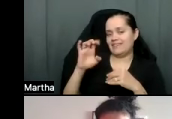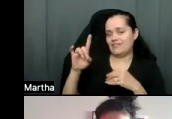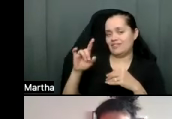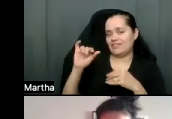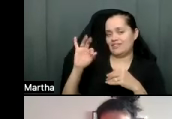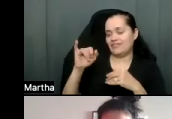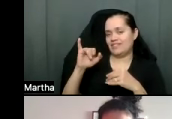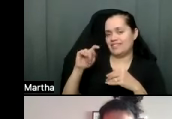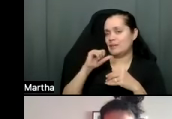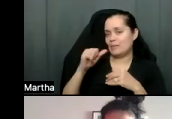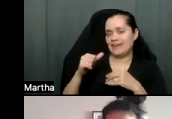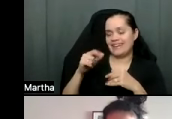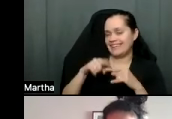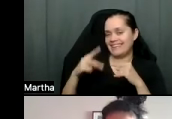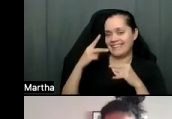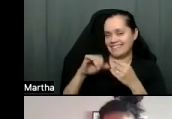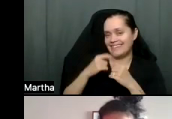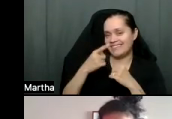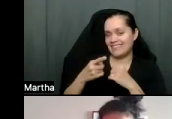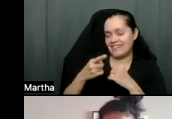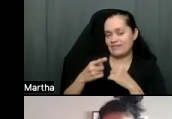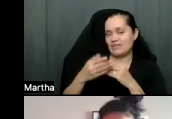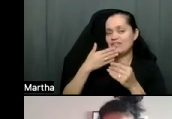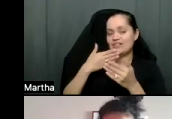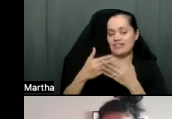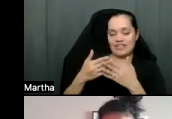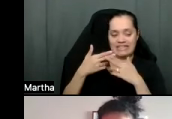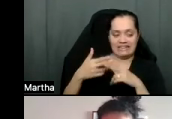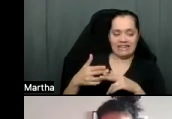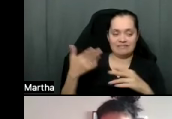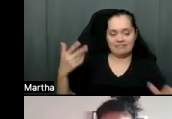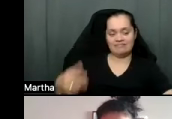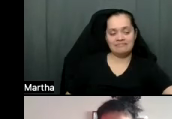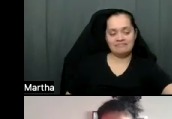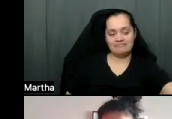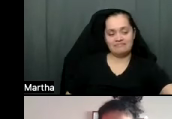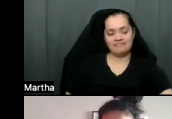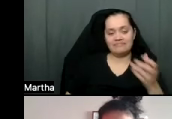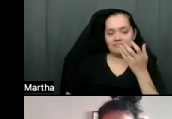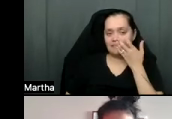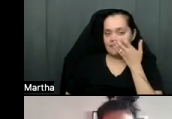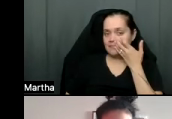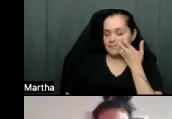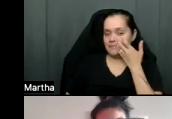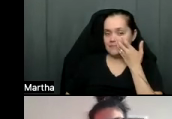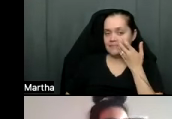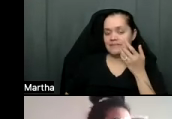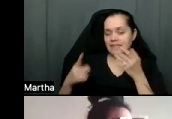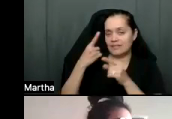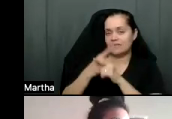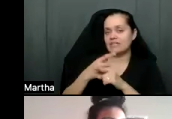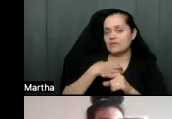I can't see how that would be a good name for this model. I think he was